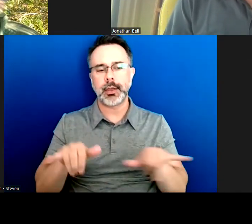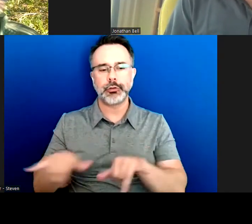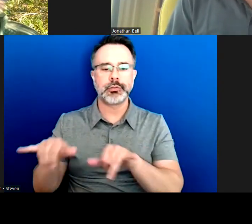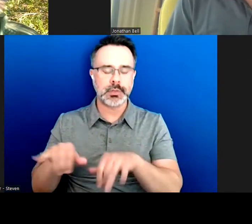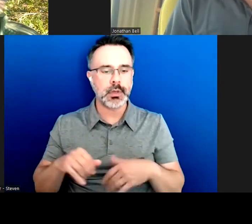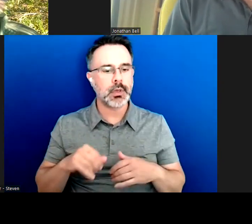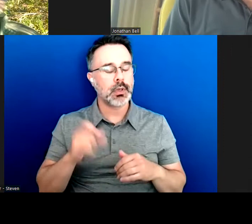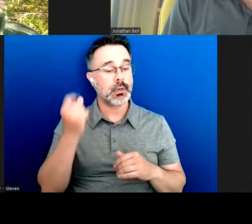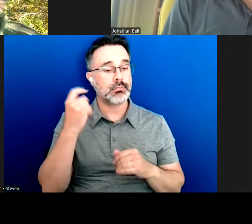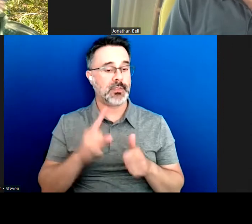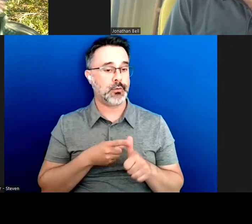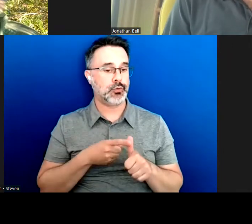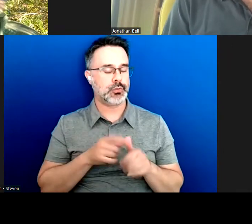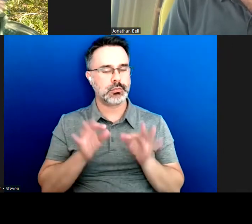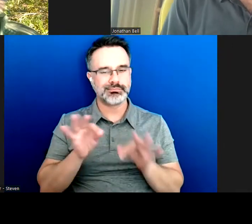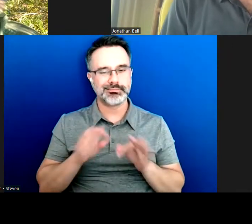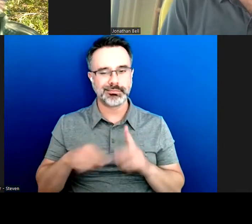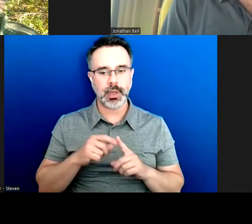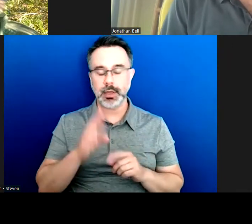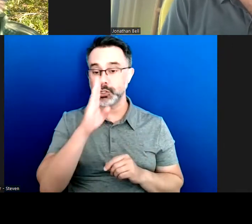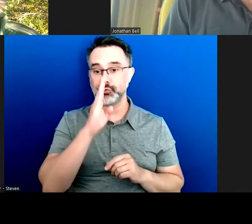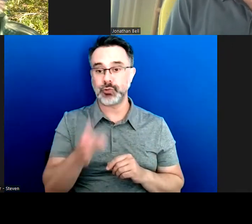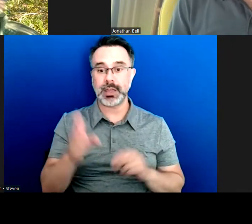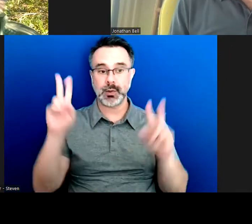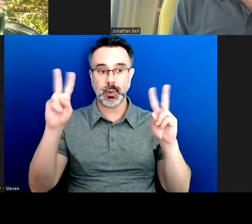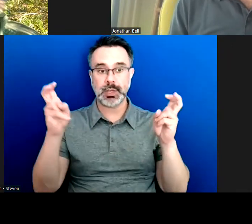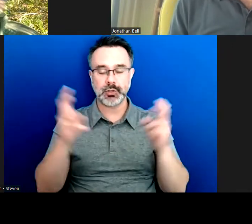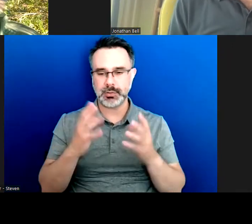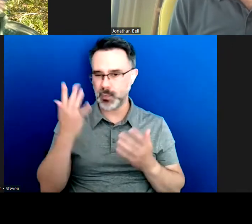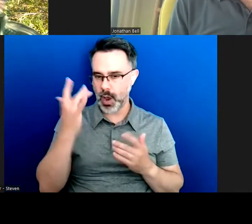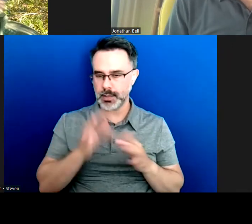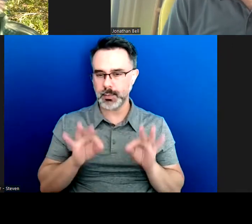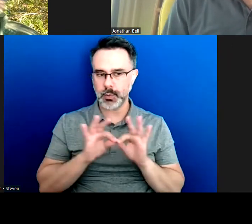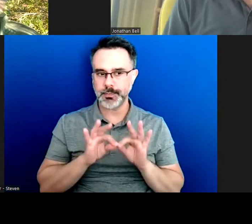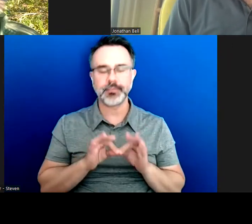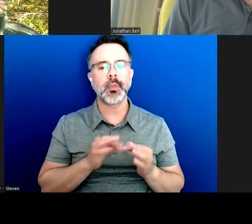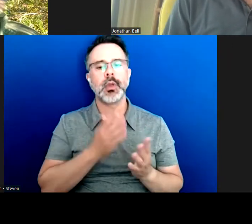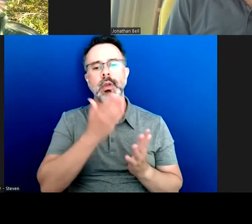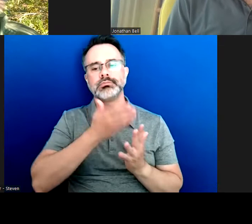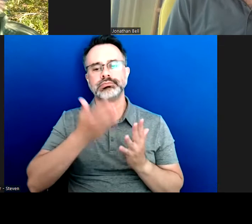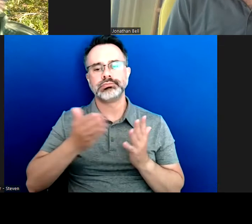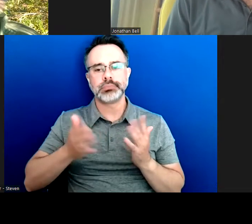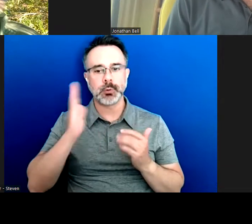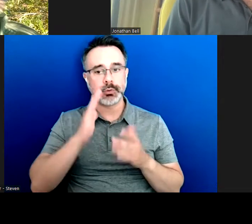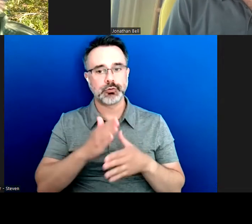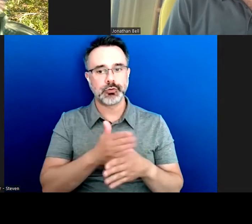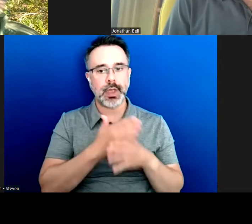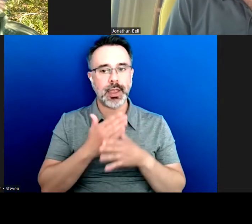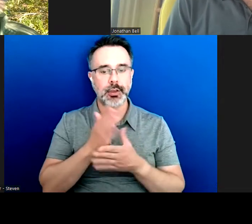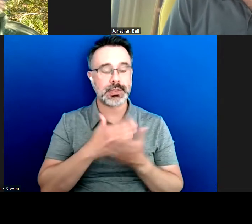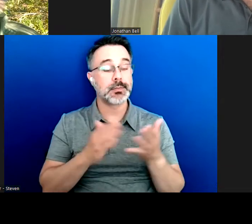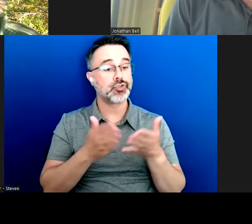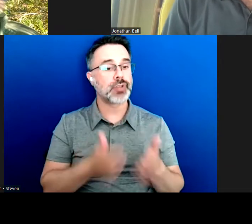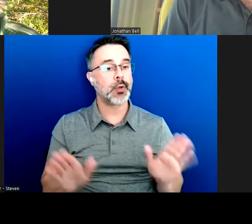want to say something about the importance of direct quotations. What we're going to do throughout our presentation is share with you all some